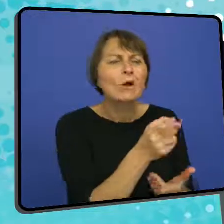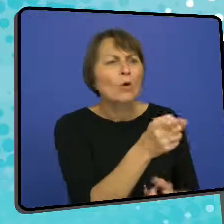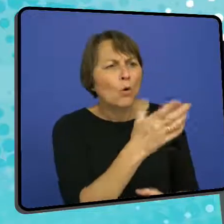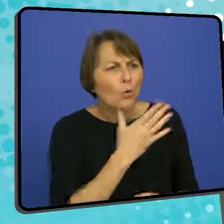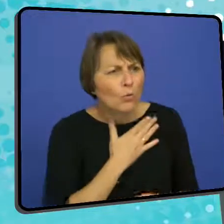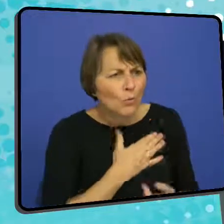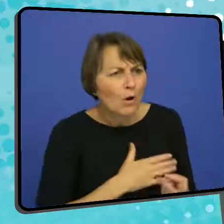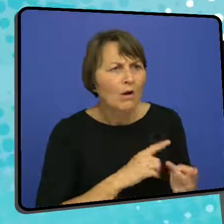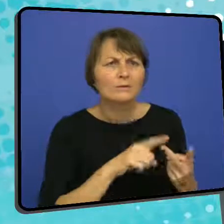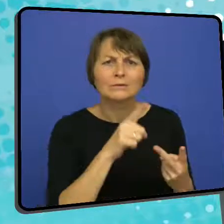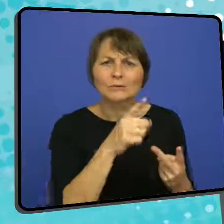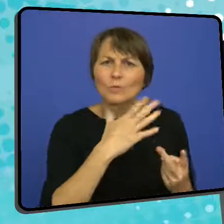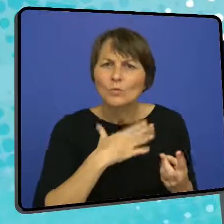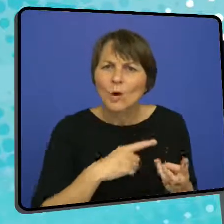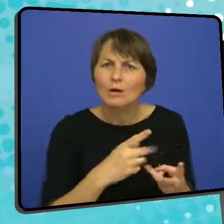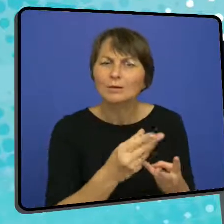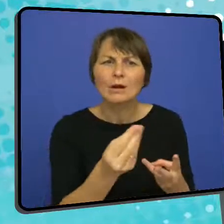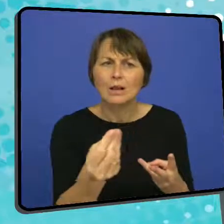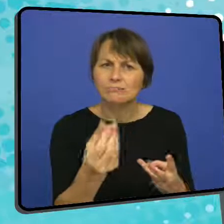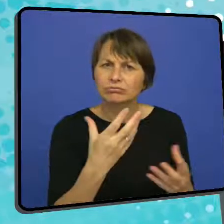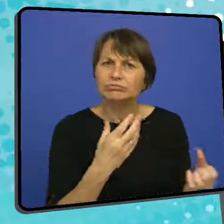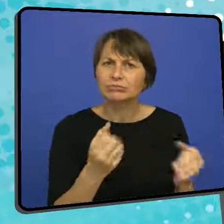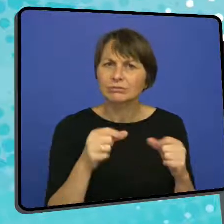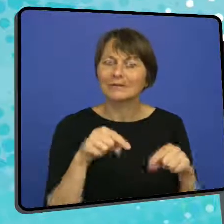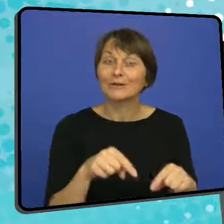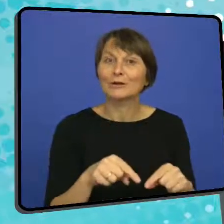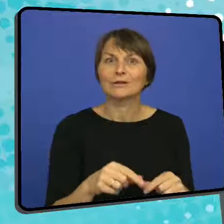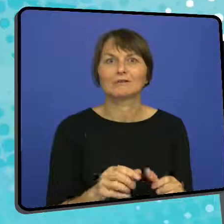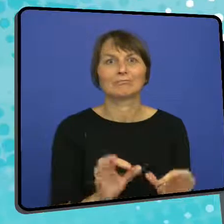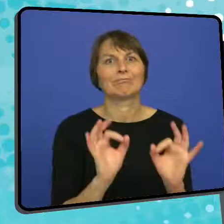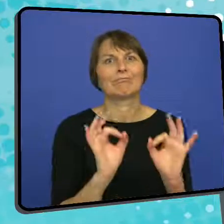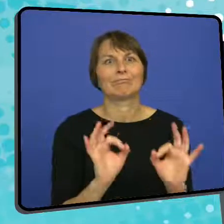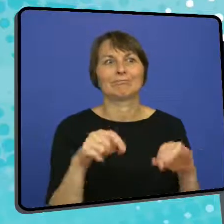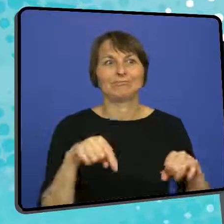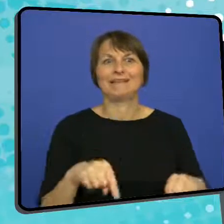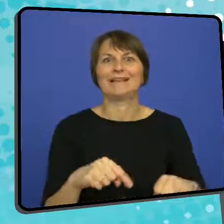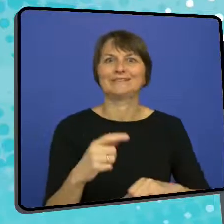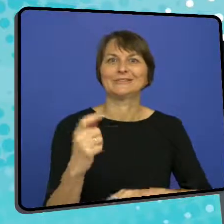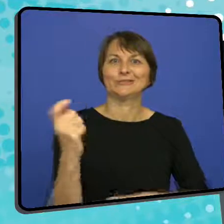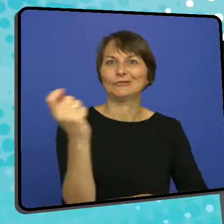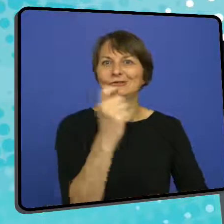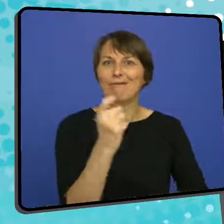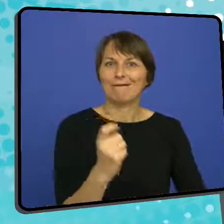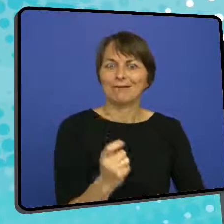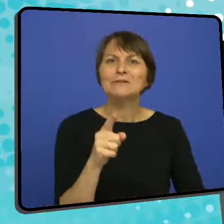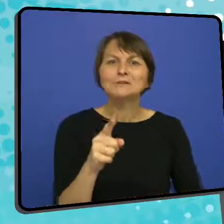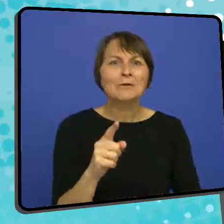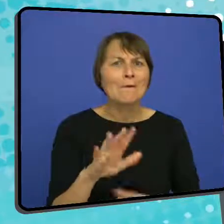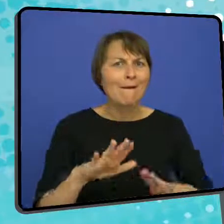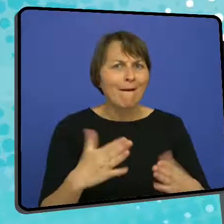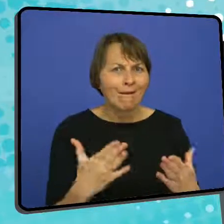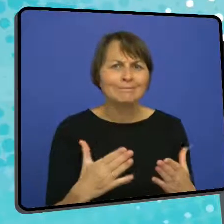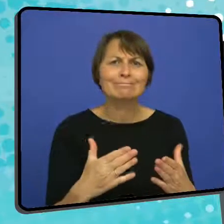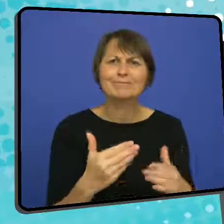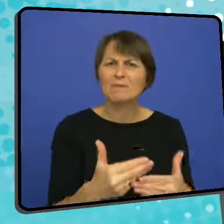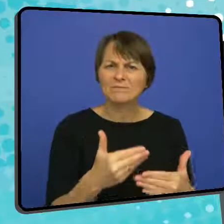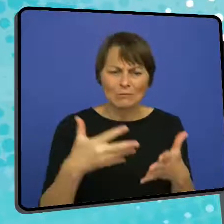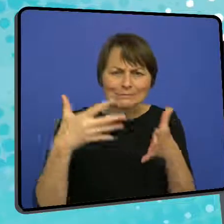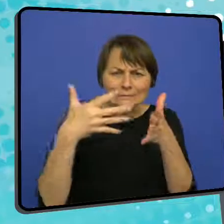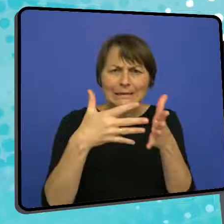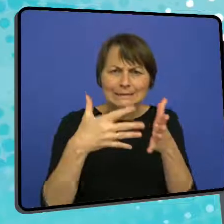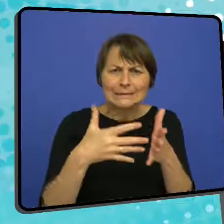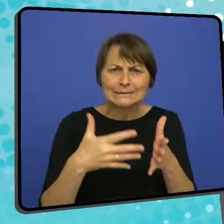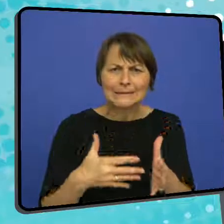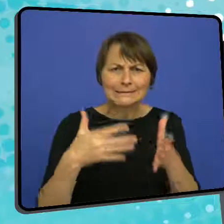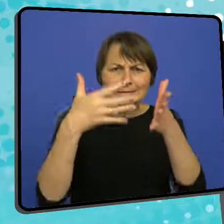think, also a great thing about being in design is that you do a lot of testing and you really want to know how customers